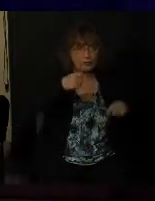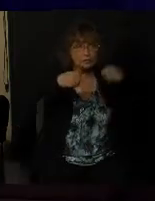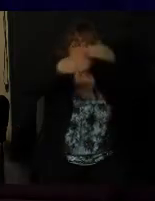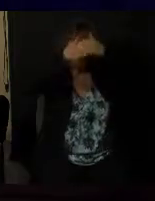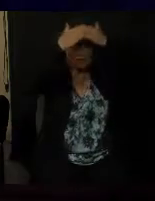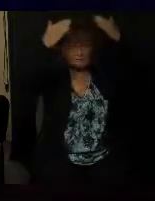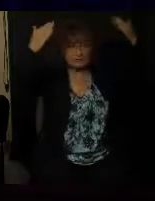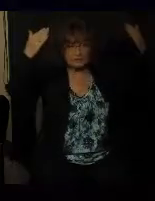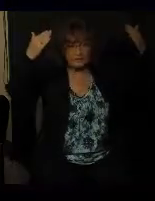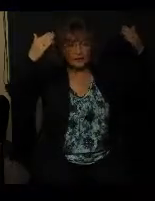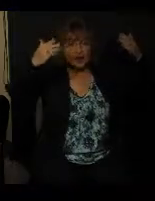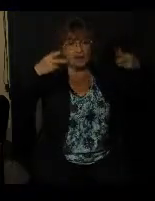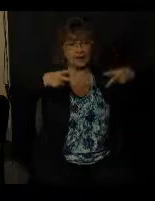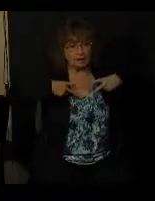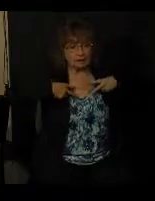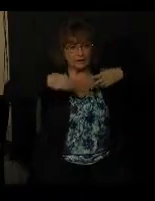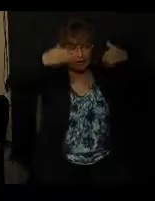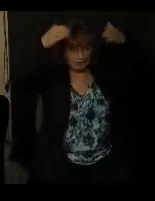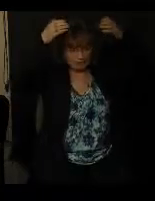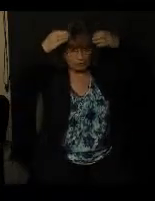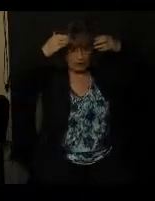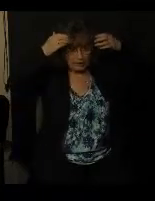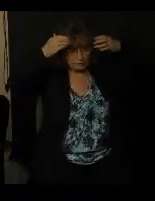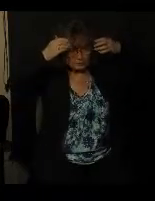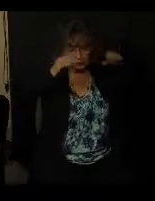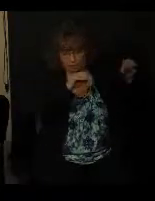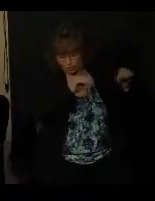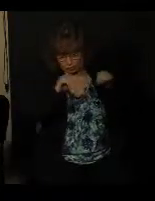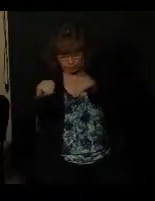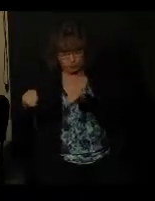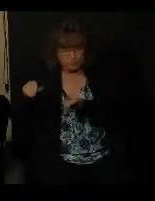There's going to be people in heaven we never thought should have been there.